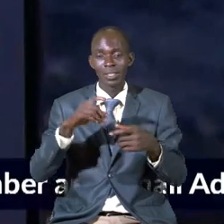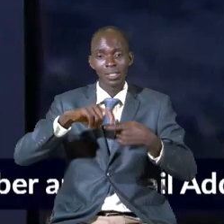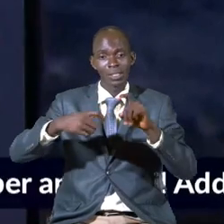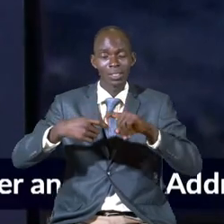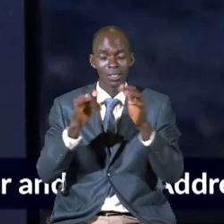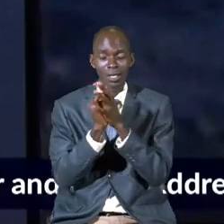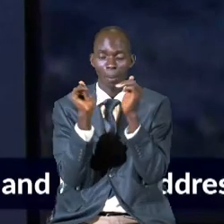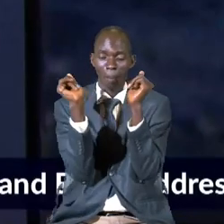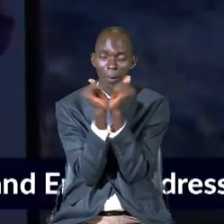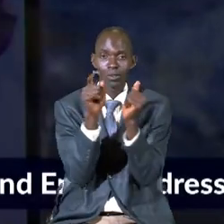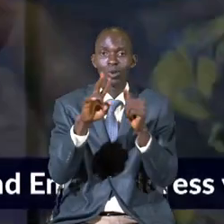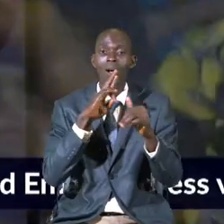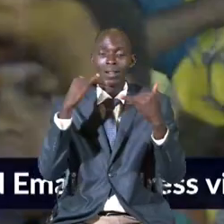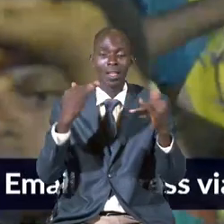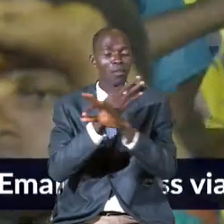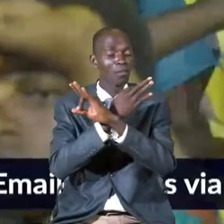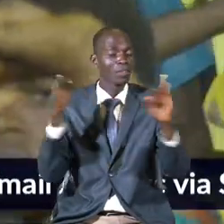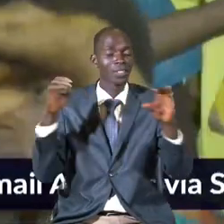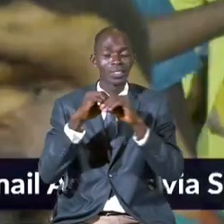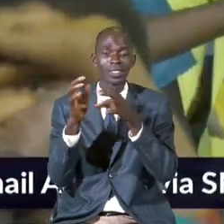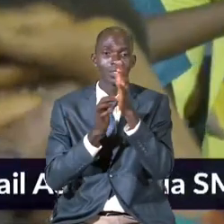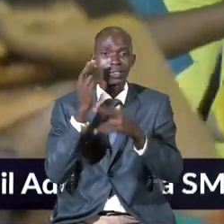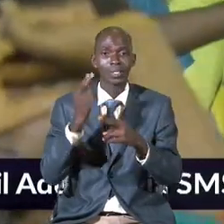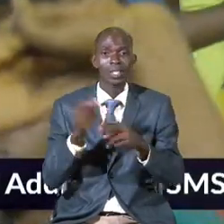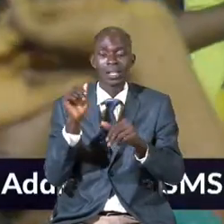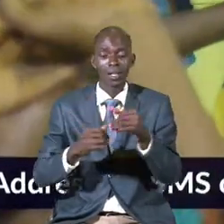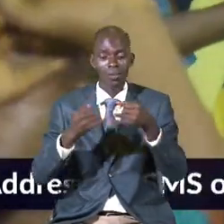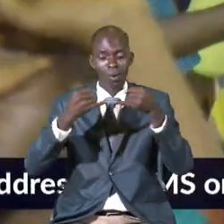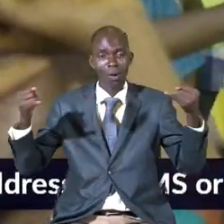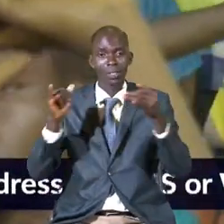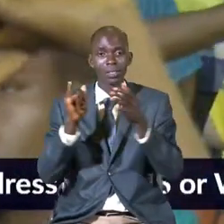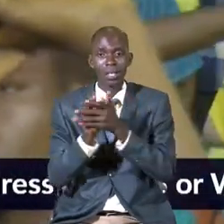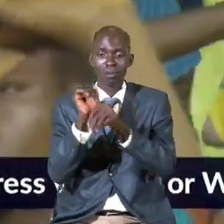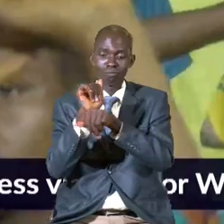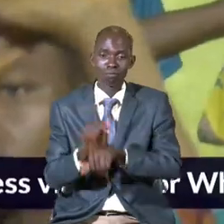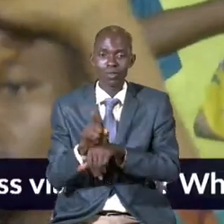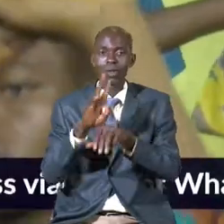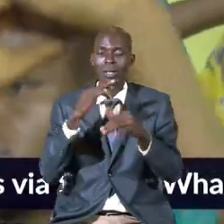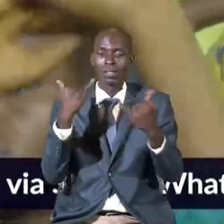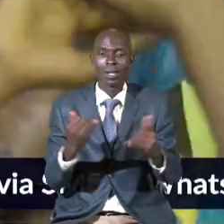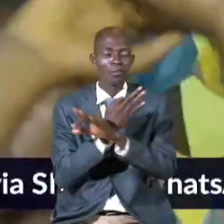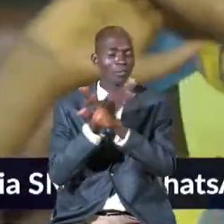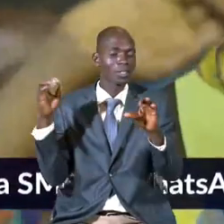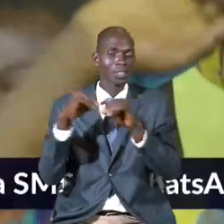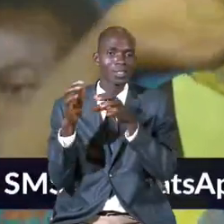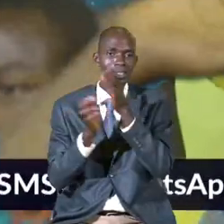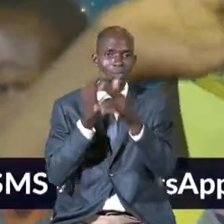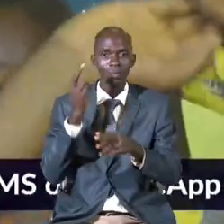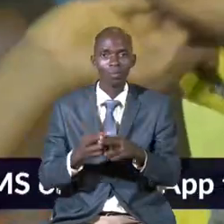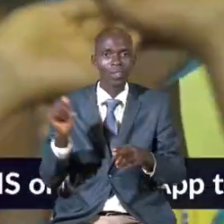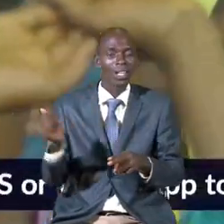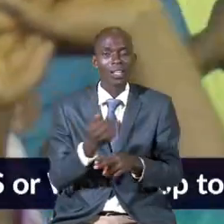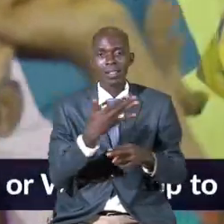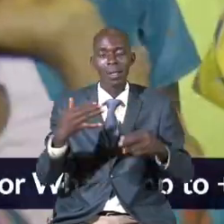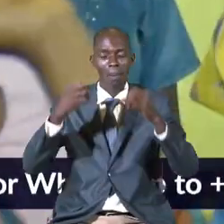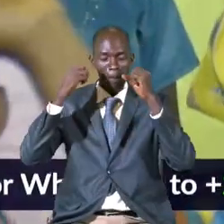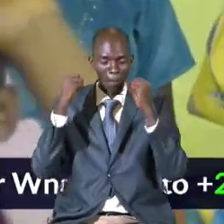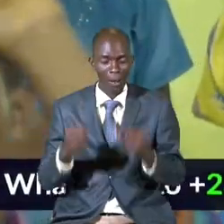free every court holding you down now you are free any power